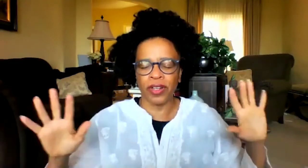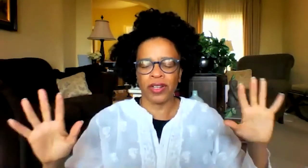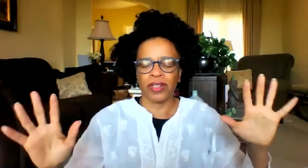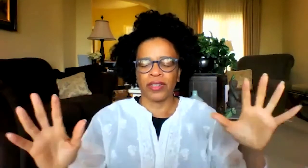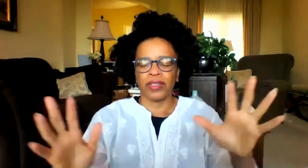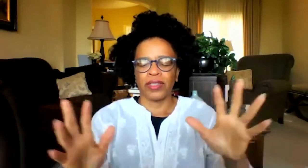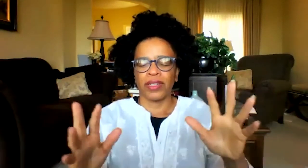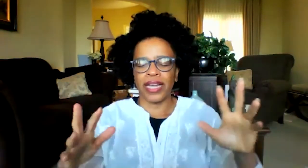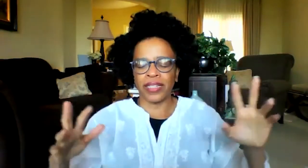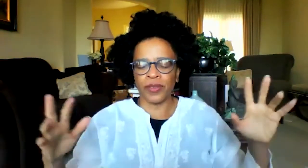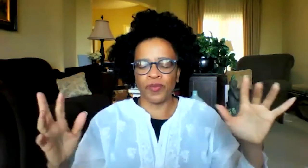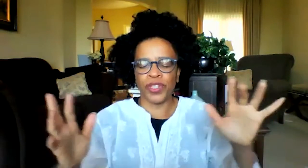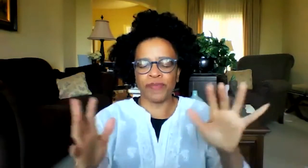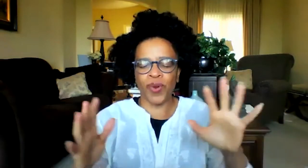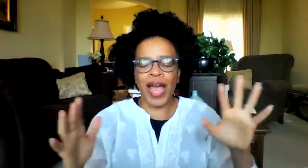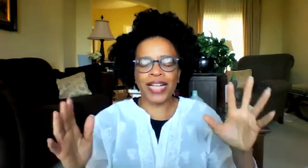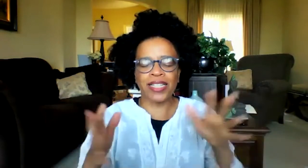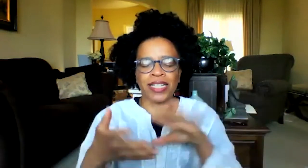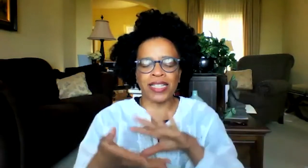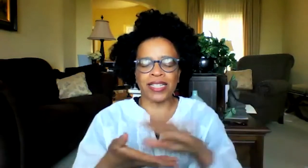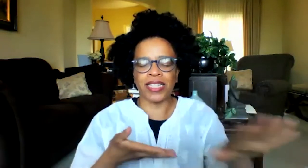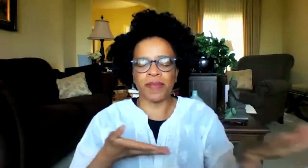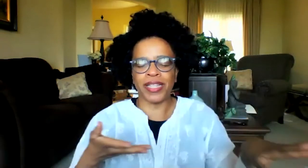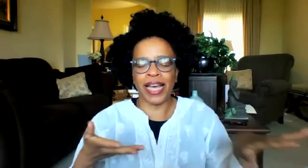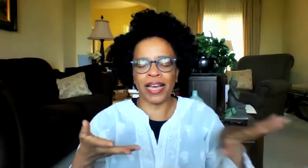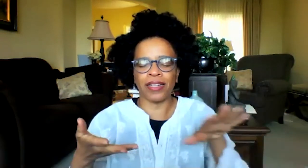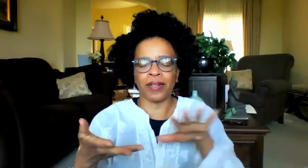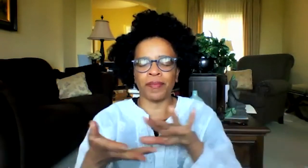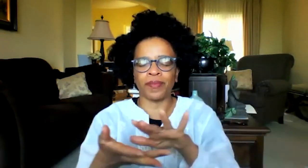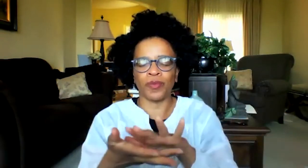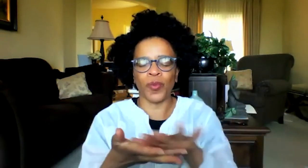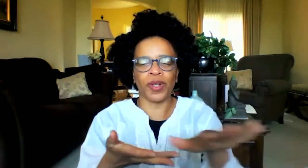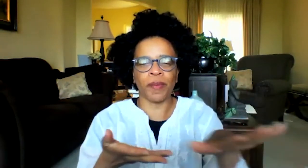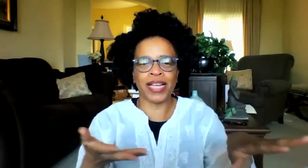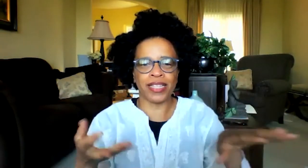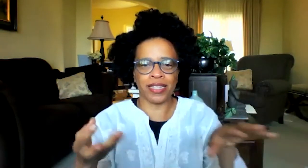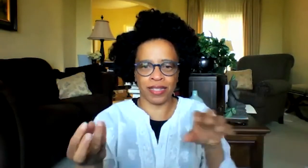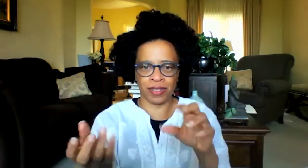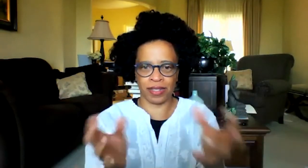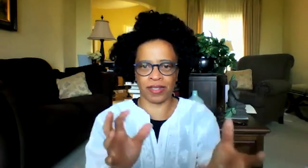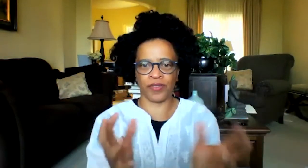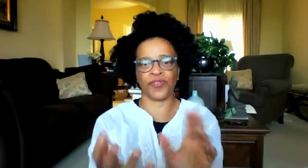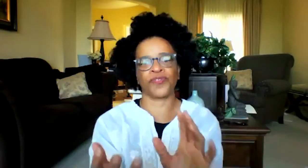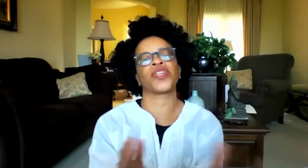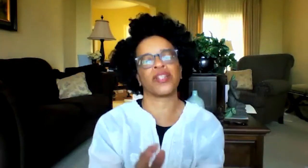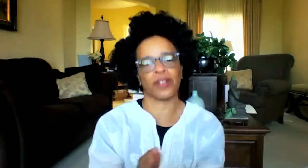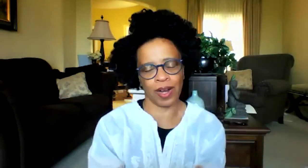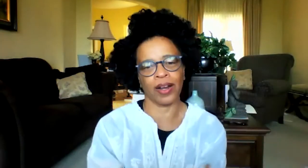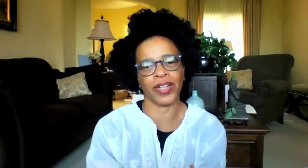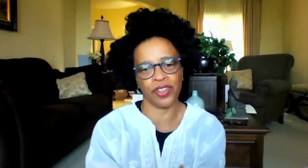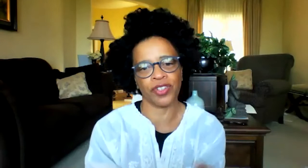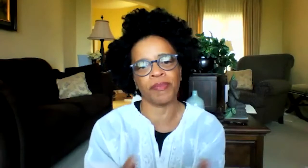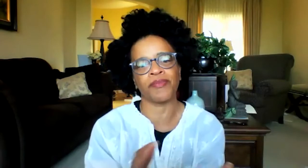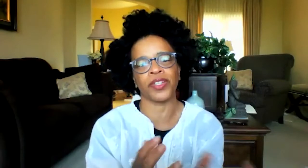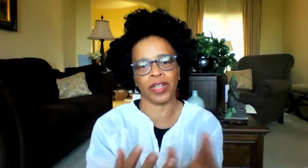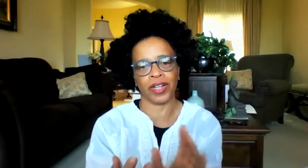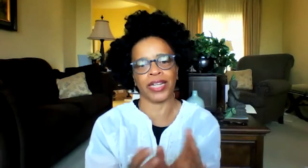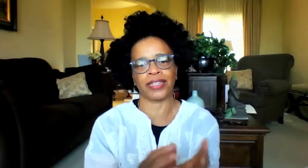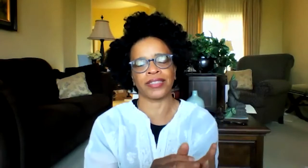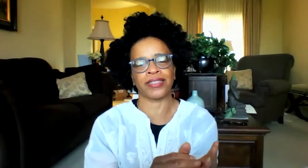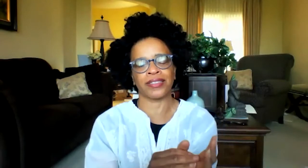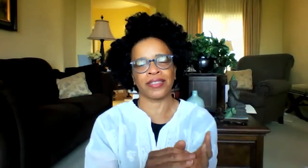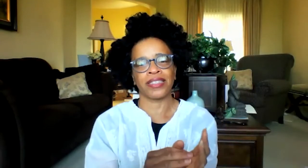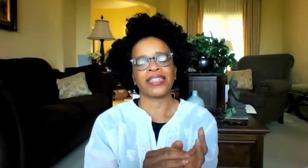other, and practicing to deepen that capacity to feel our kinship and feel